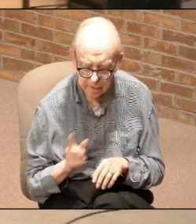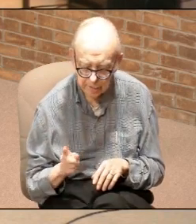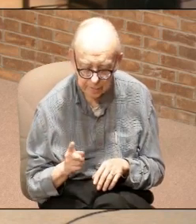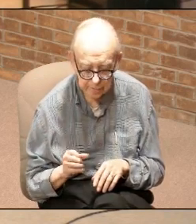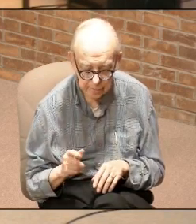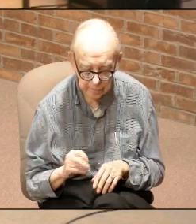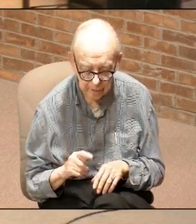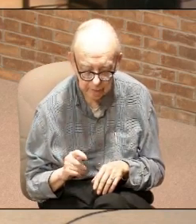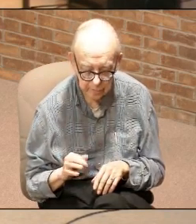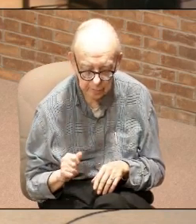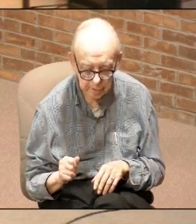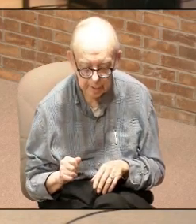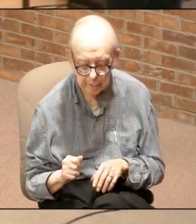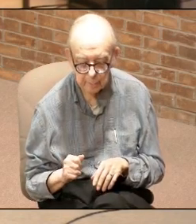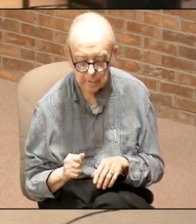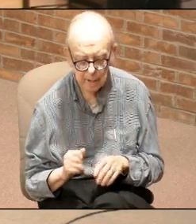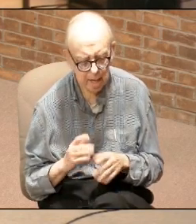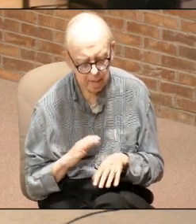sanctuary